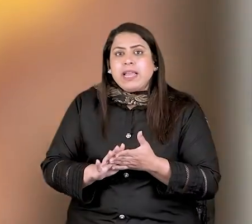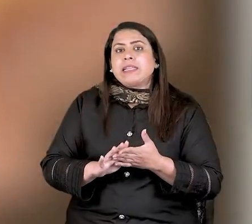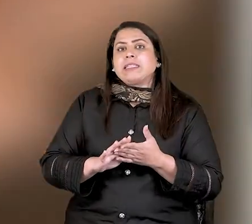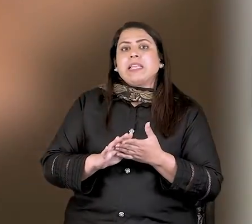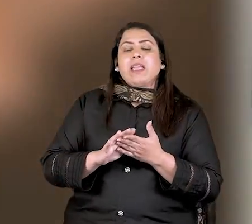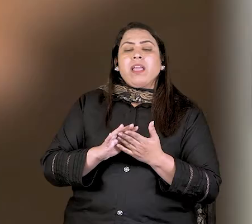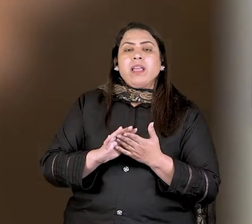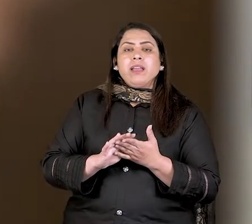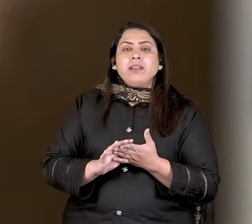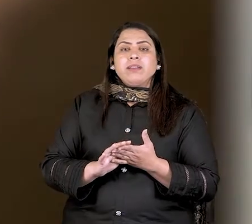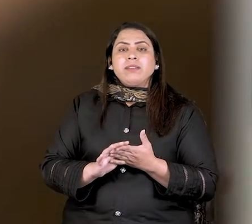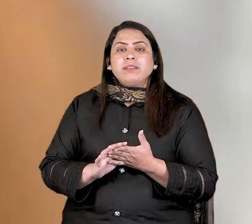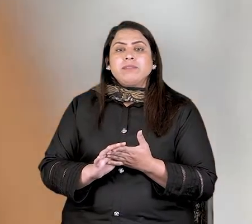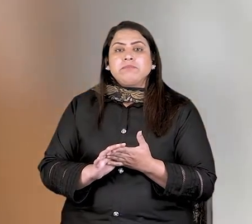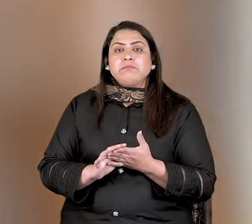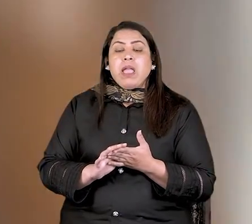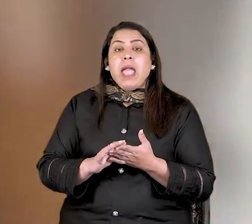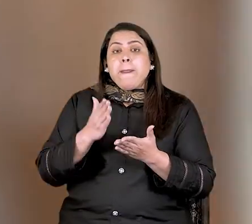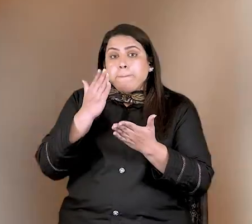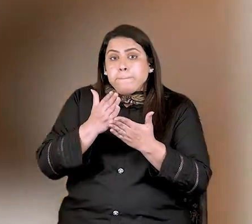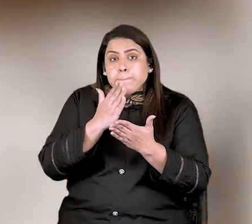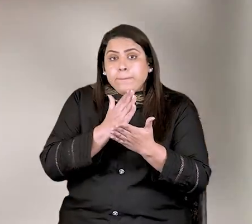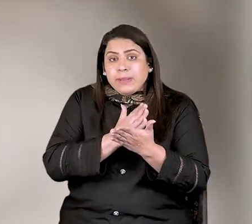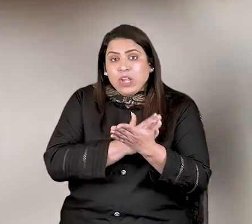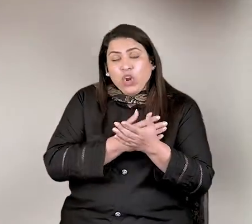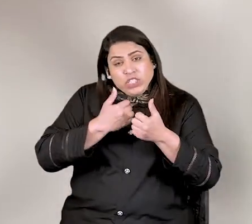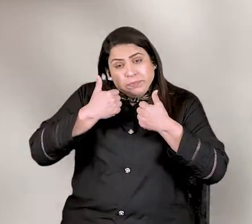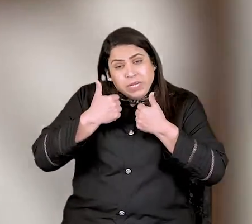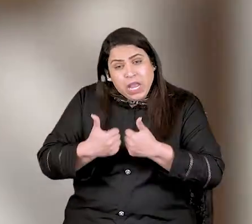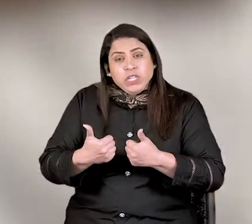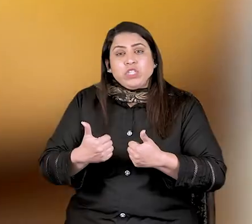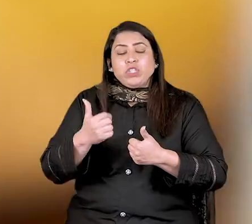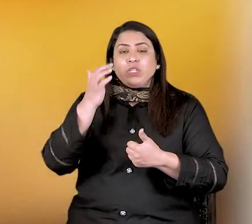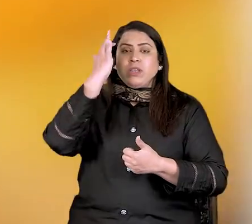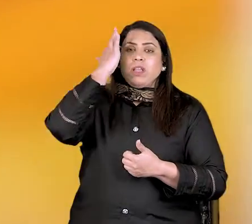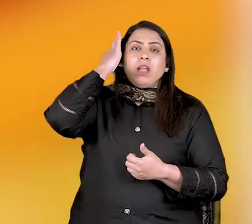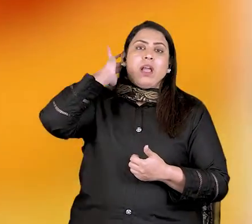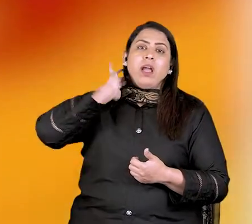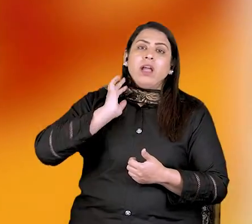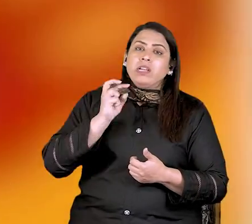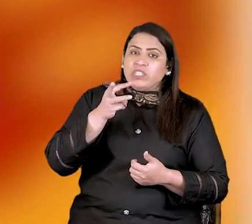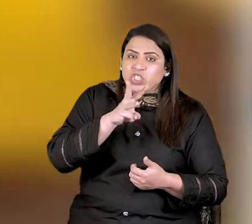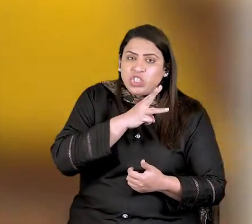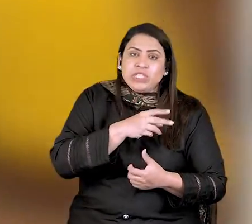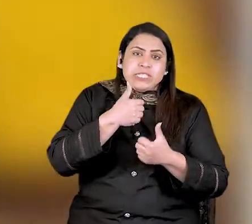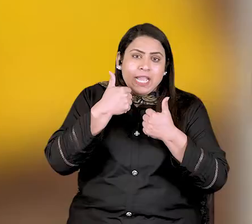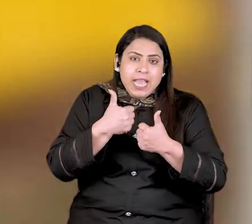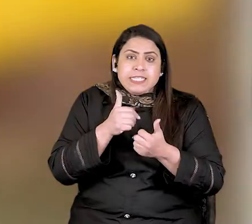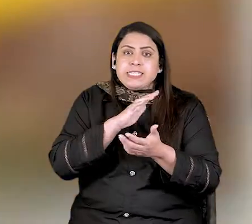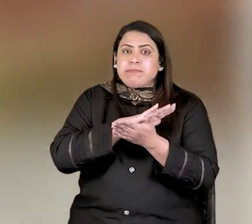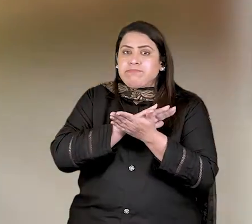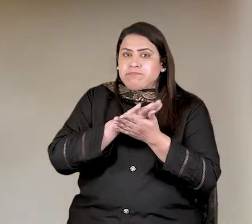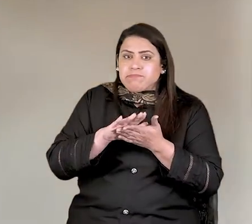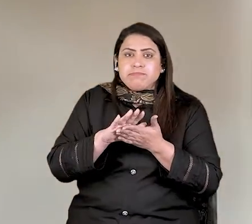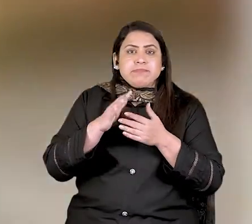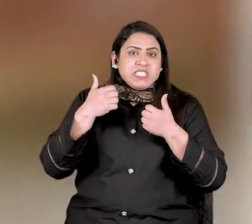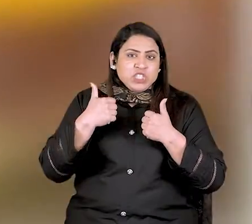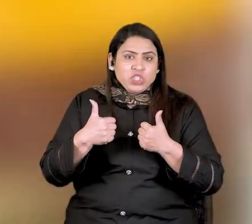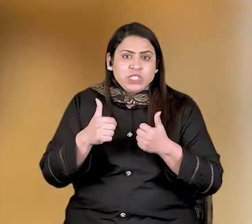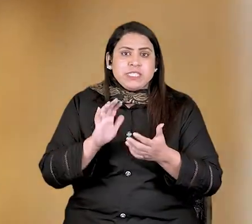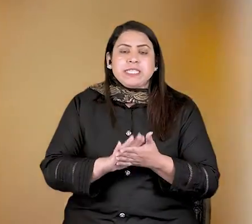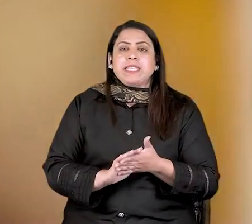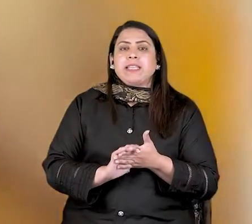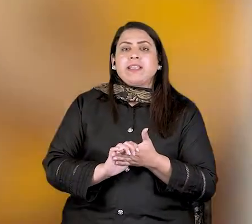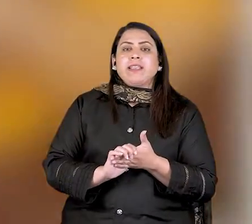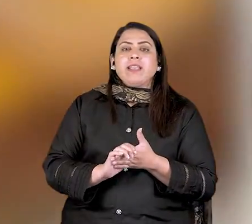know, 80% of everything was done. The sauces were special. Took me some time to sit down and understand them and make them. their meat